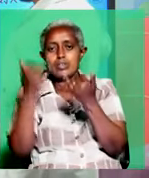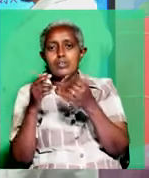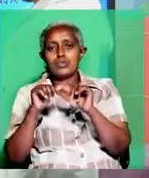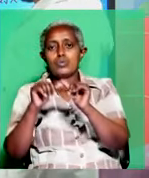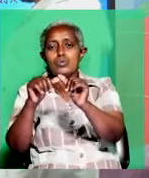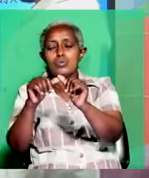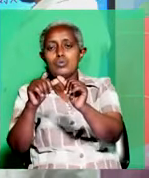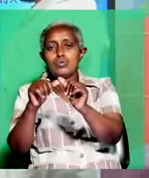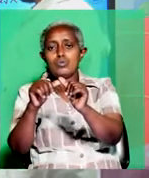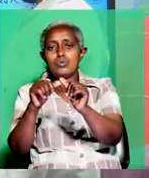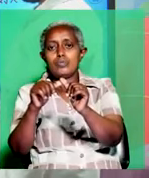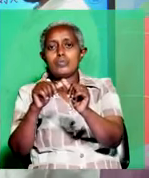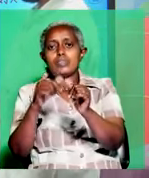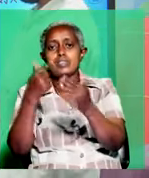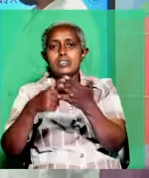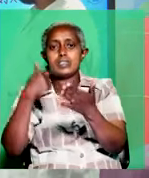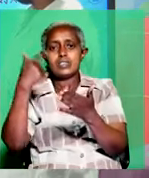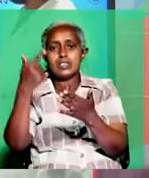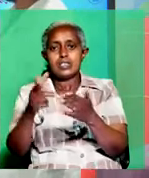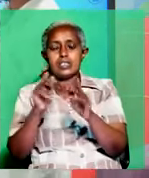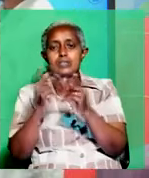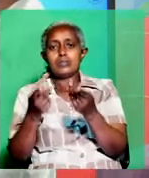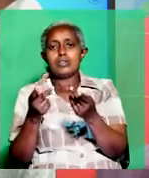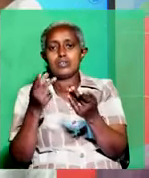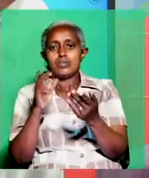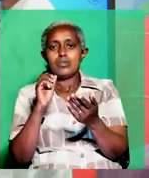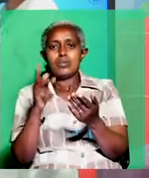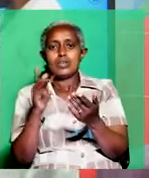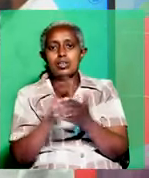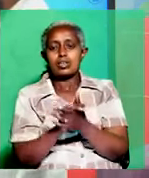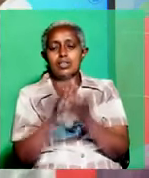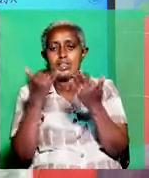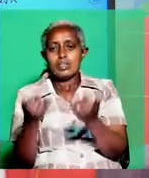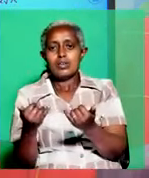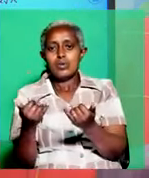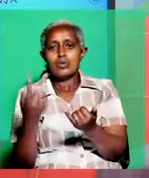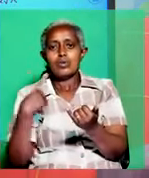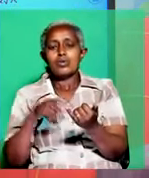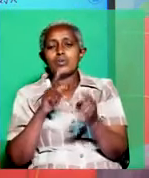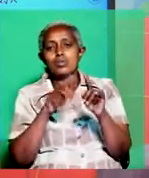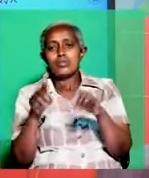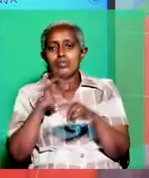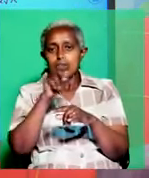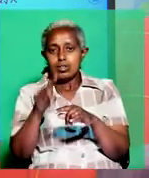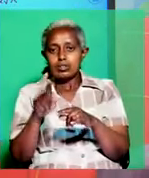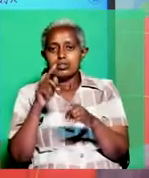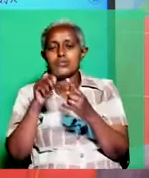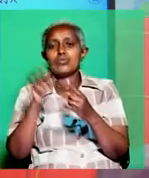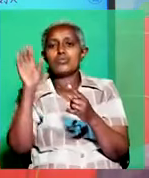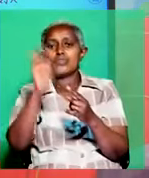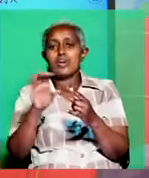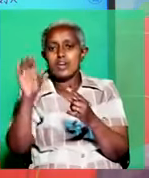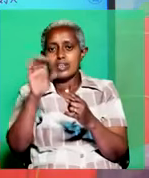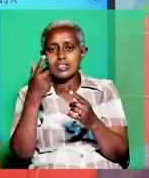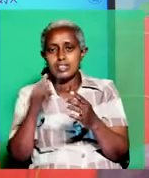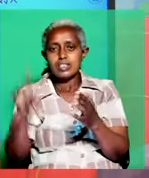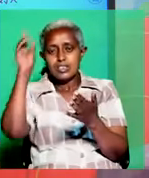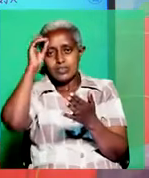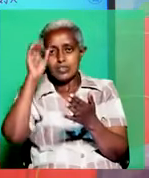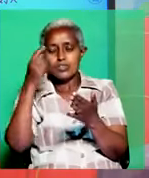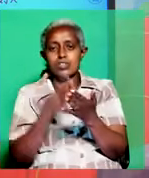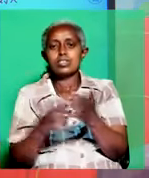continue to the next part. Okay, now we are also asked to find the derivative of